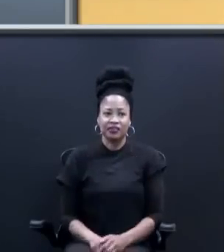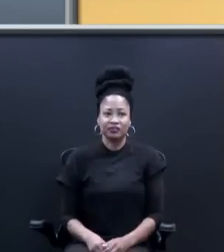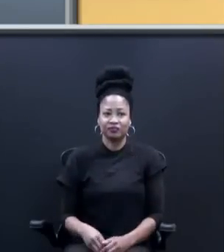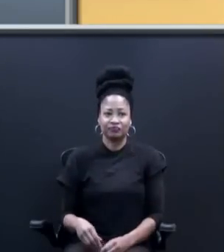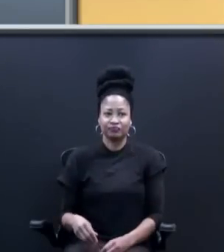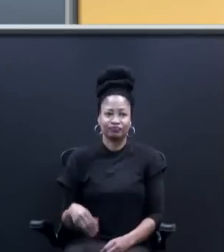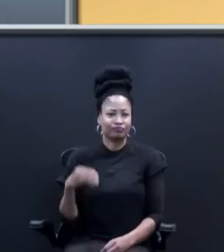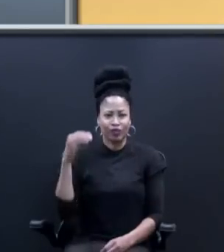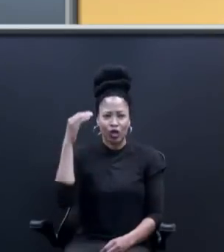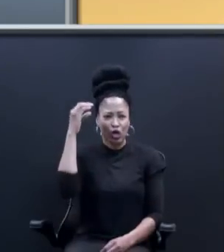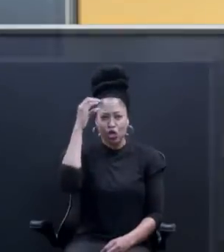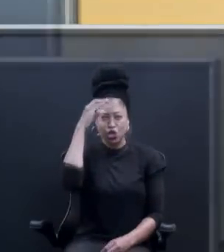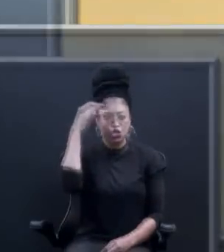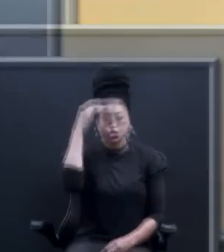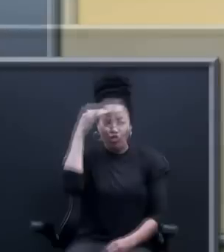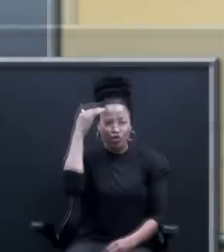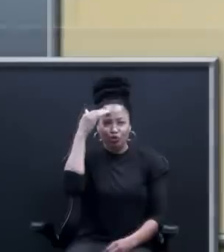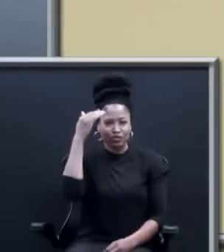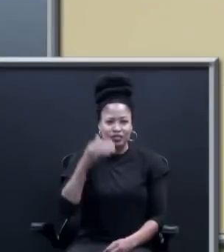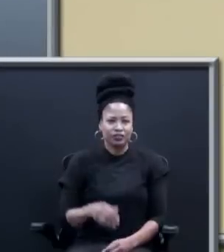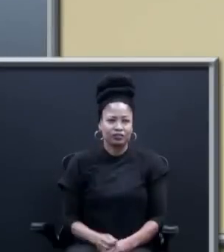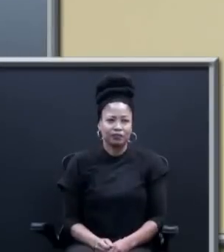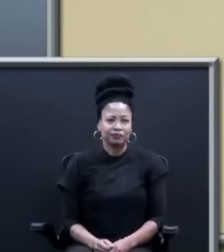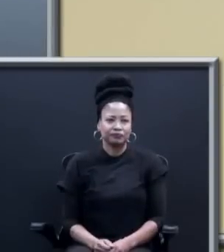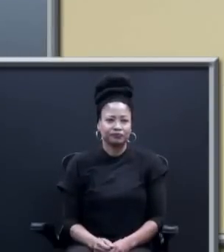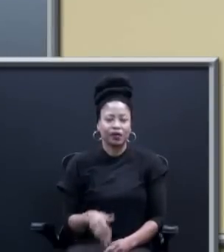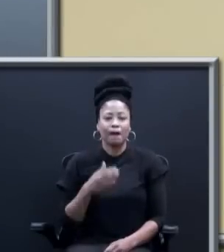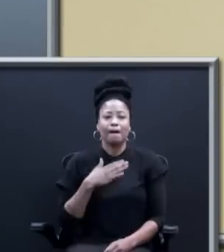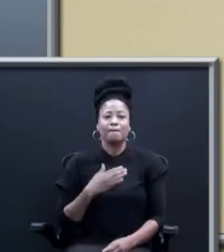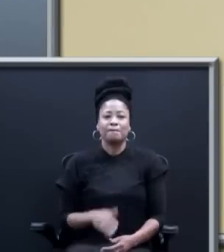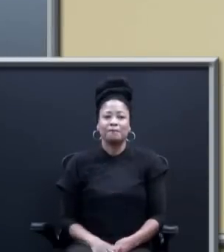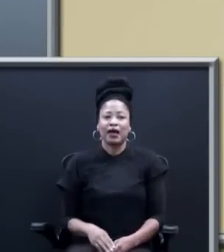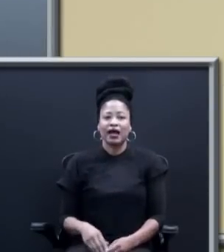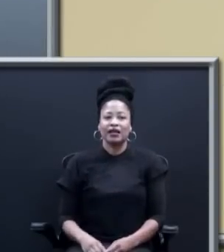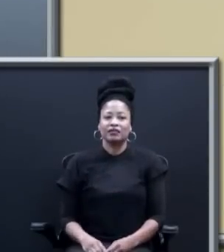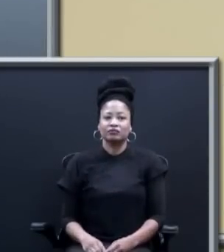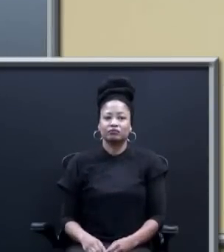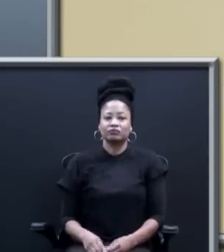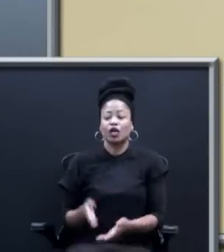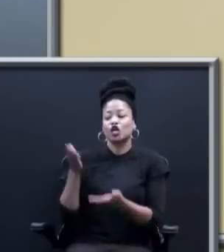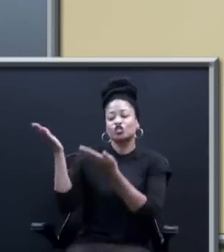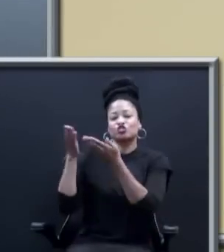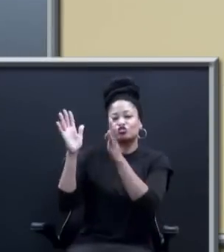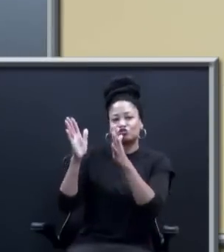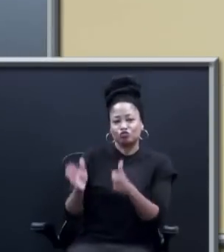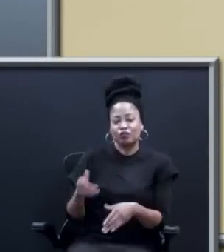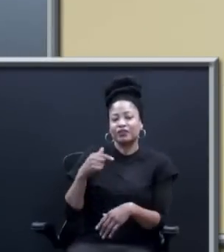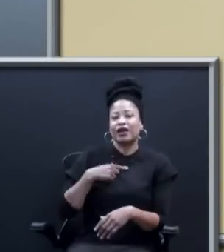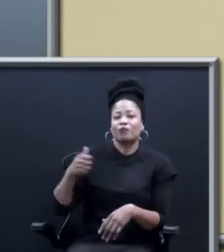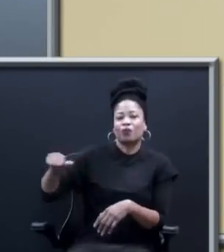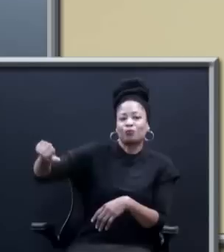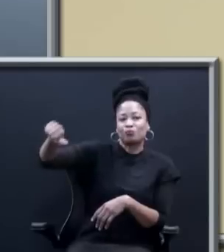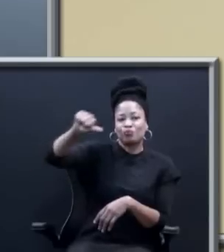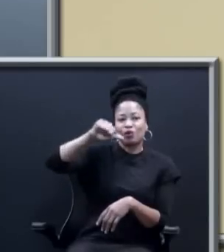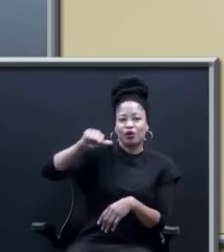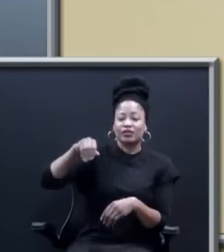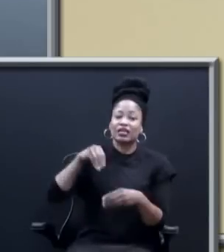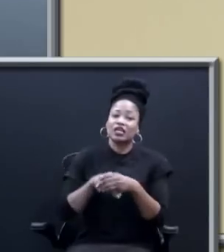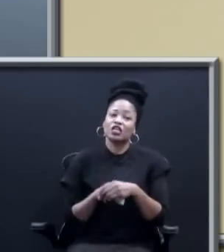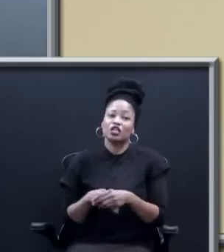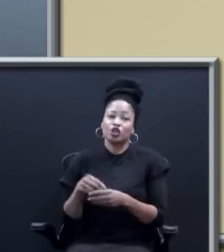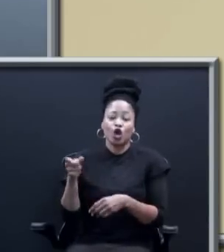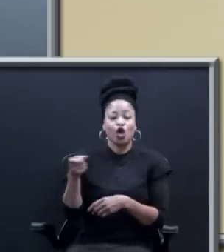18. Go ahead. And on my servants and on my handmaidens, I will pour out in those days of my spirit, and they shall